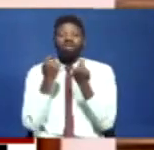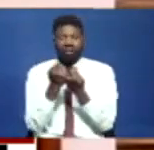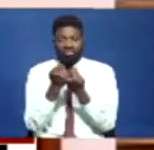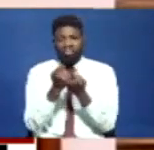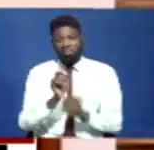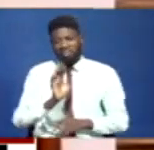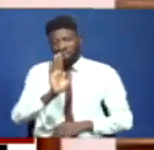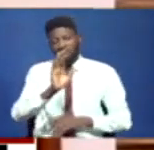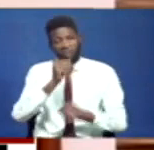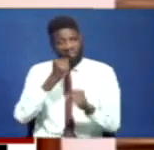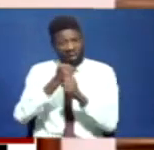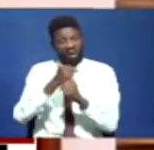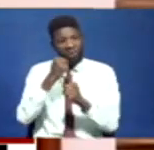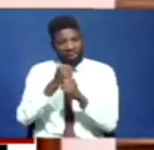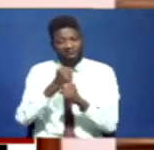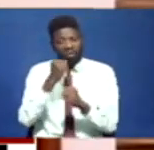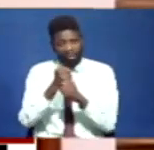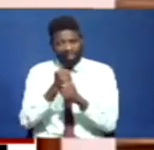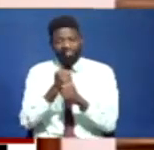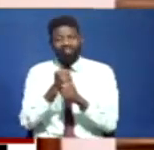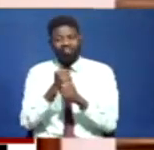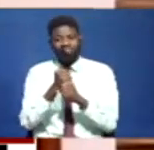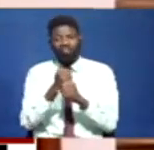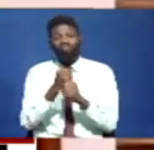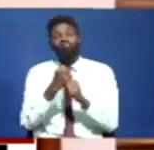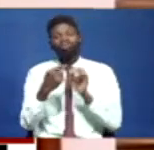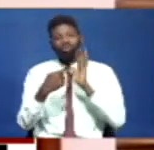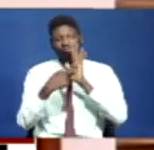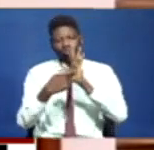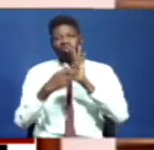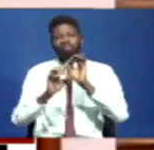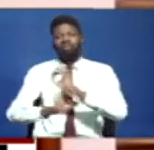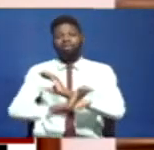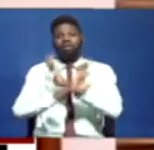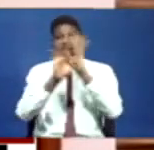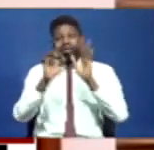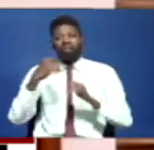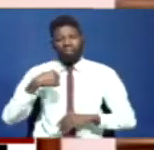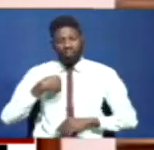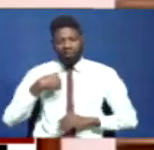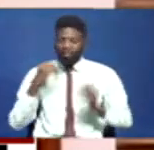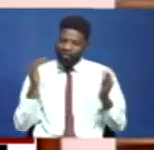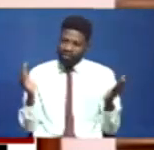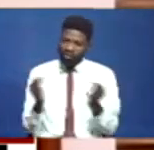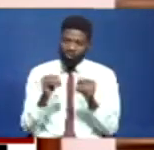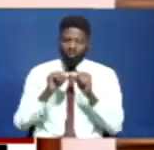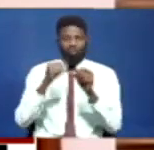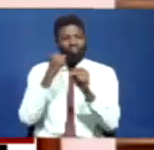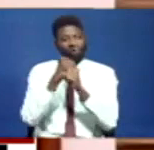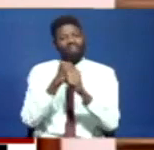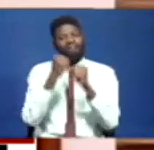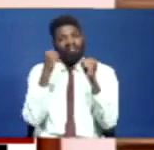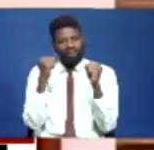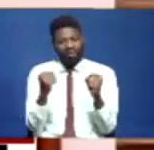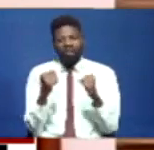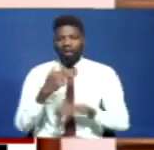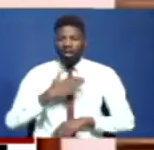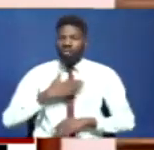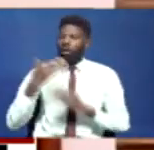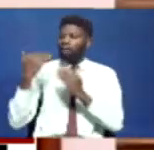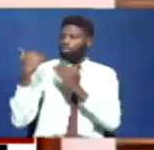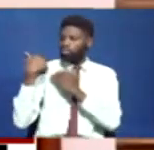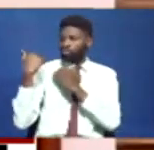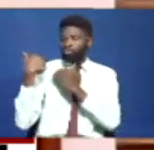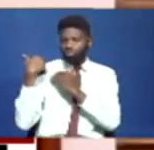labor have been evident. I urge you to continue working diligently to deliver on our mandate to the people of